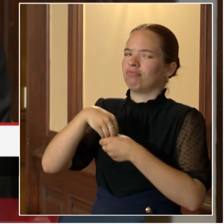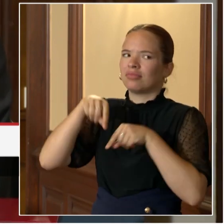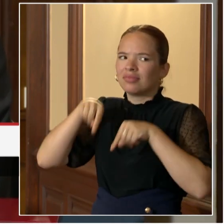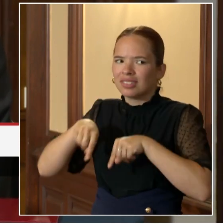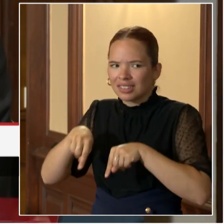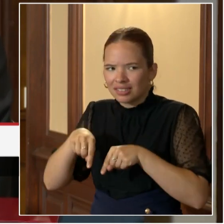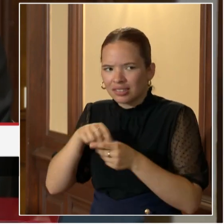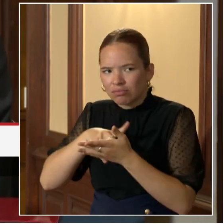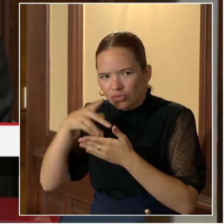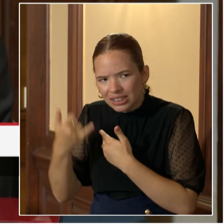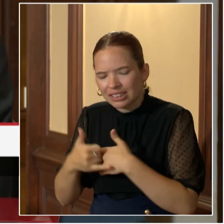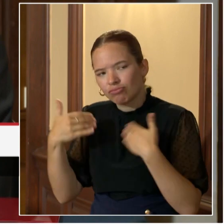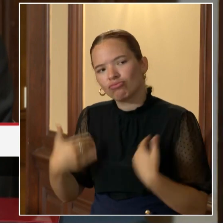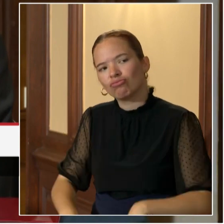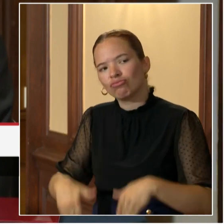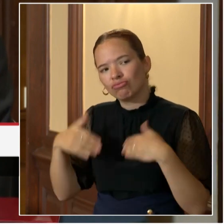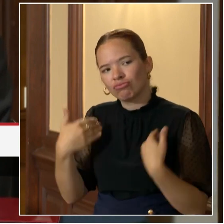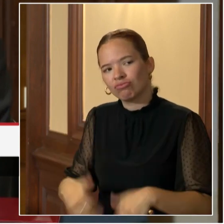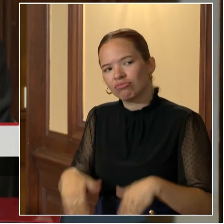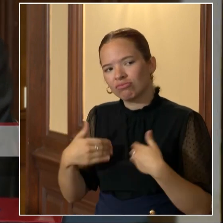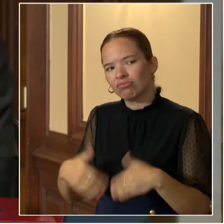forth a successful event.